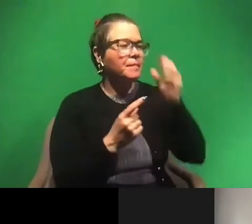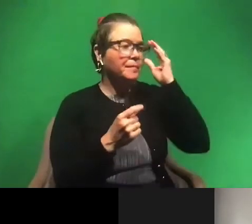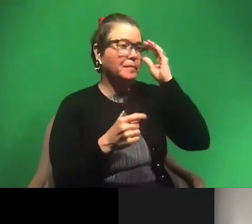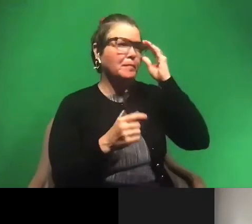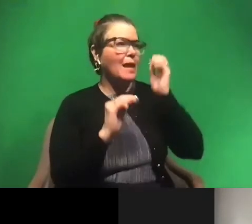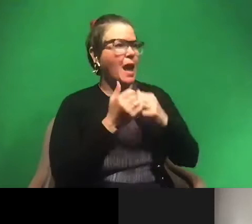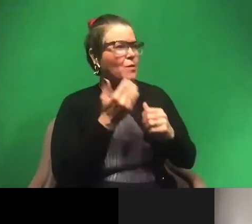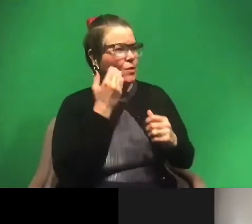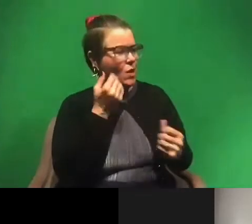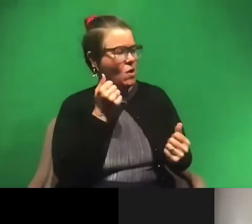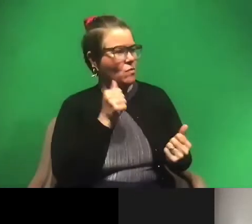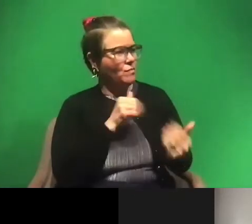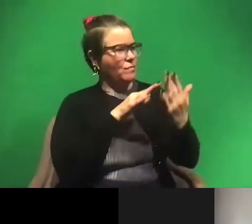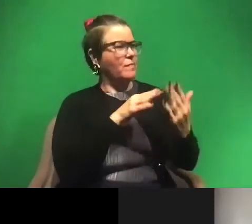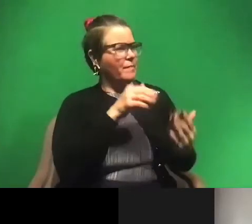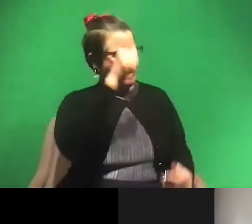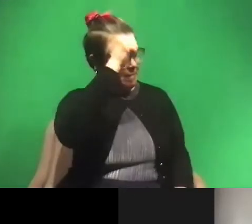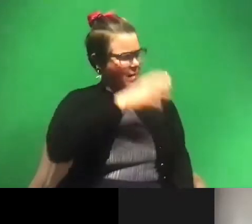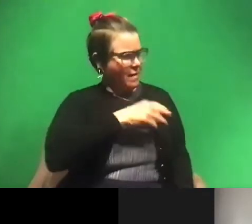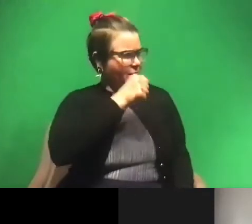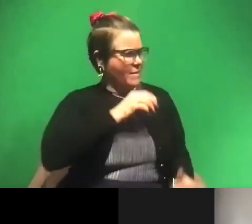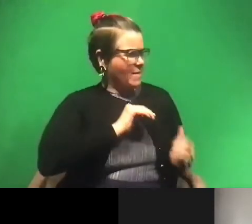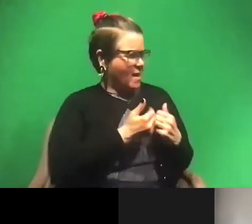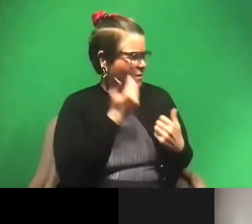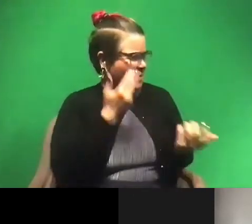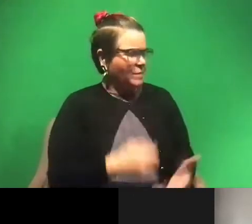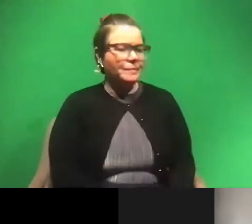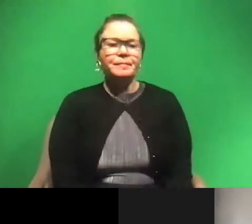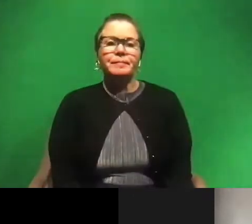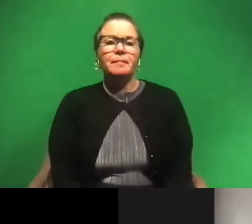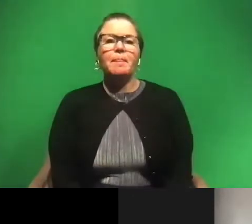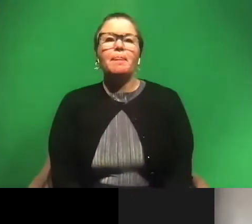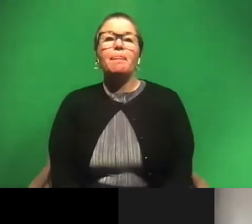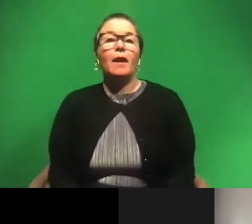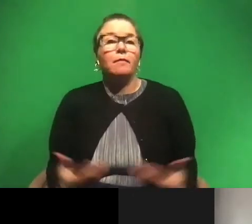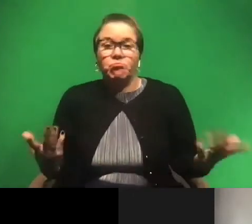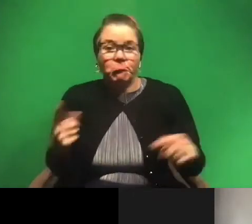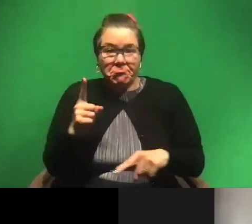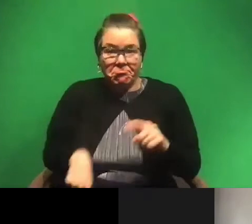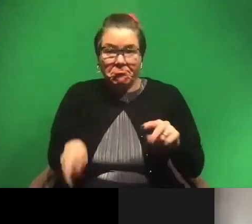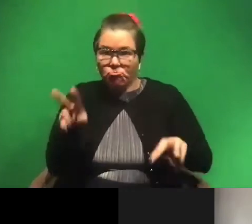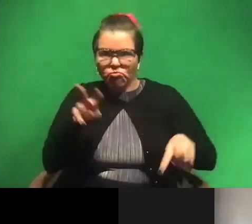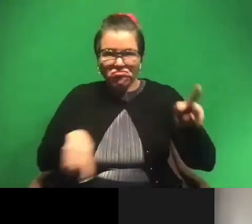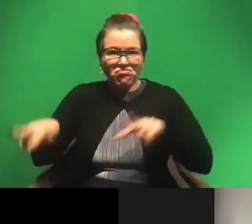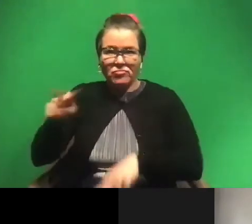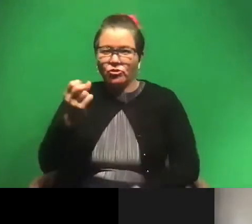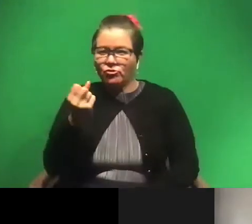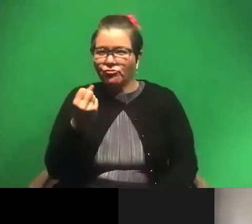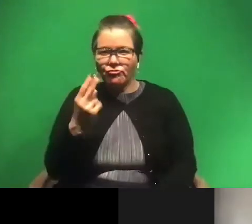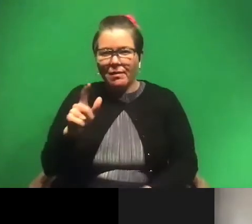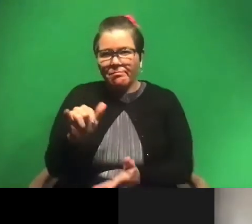encounter an abalone? How do you know if it's a male abalone or a female abalone? So we can't by just looking at the shell.